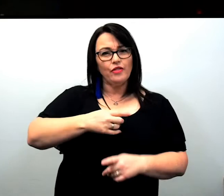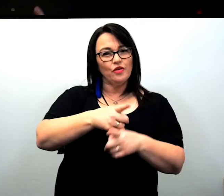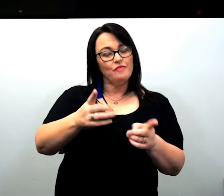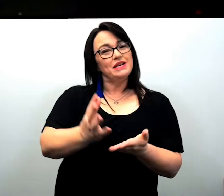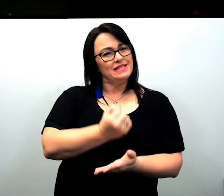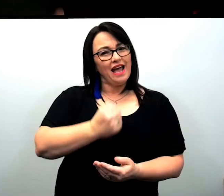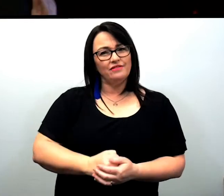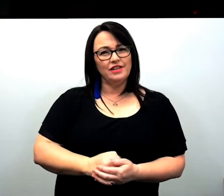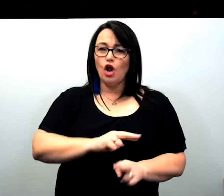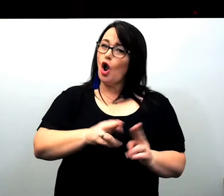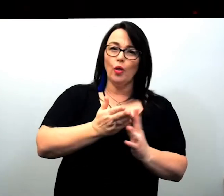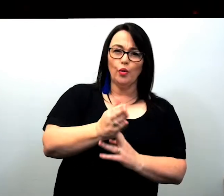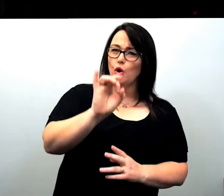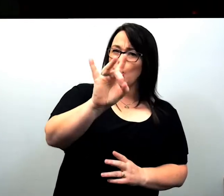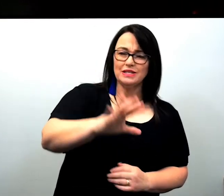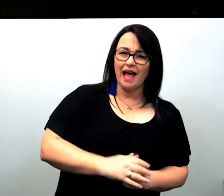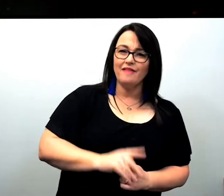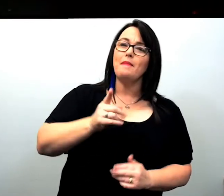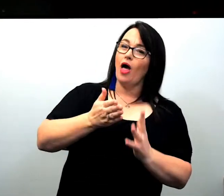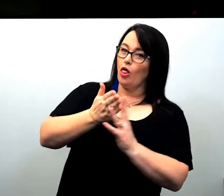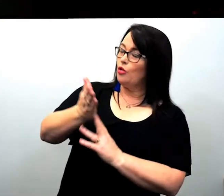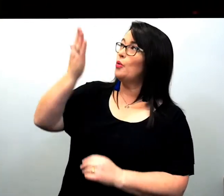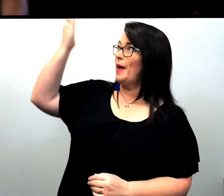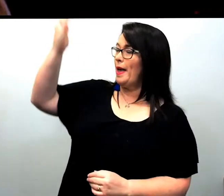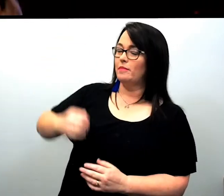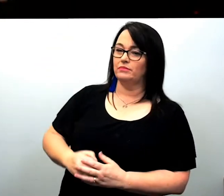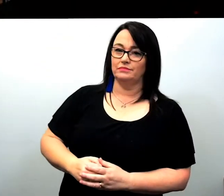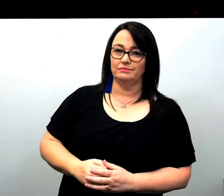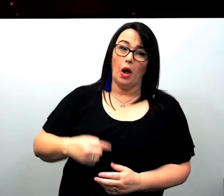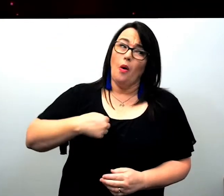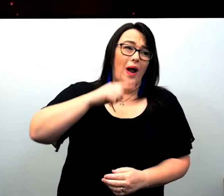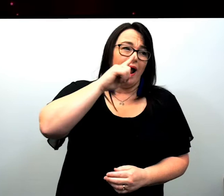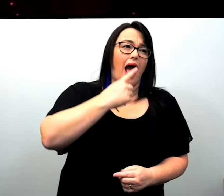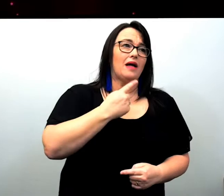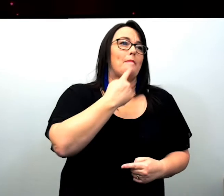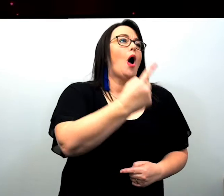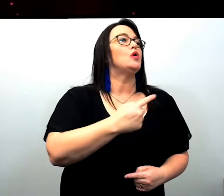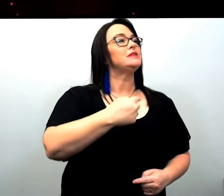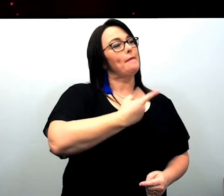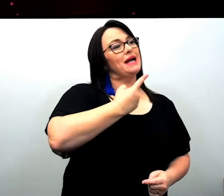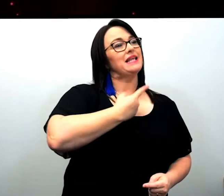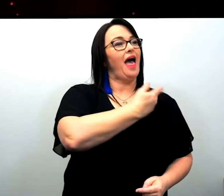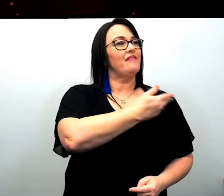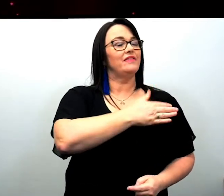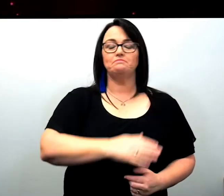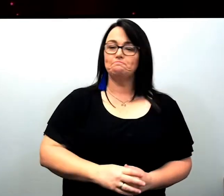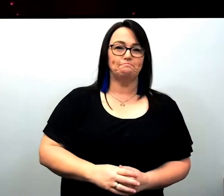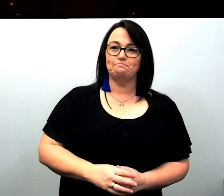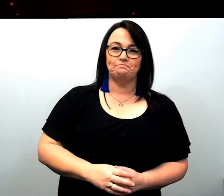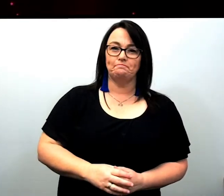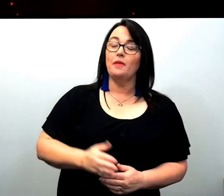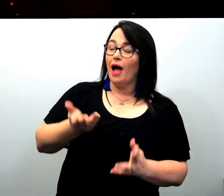it's a gift of God, not of works, lest any man should boast. For we are his workmanship, created in Christ